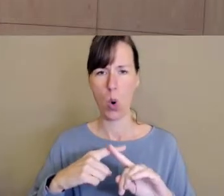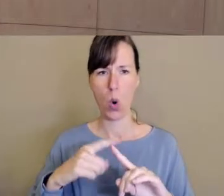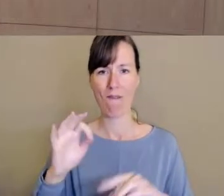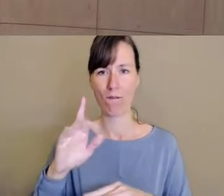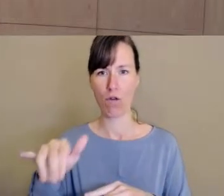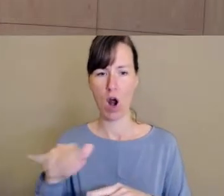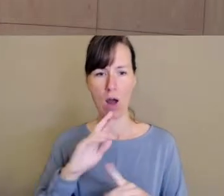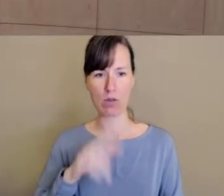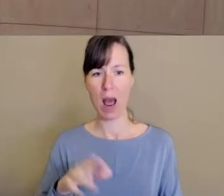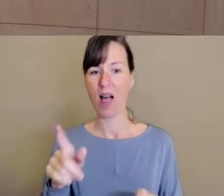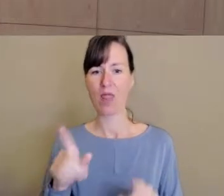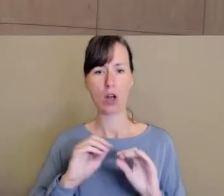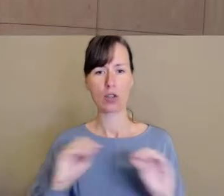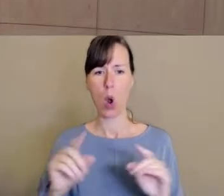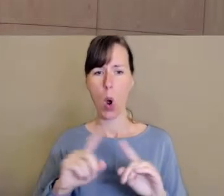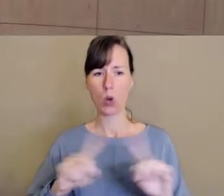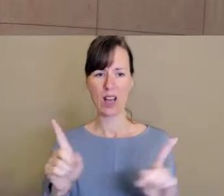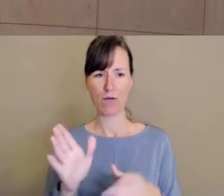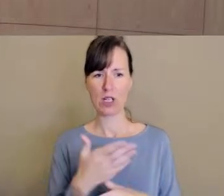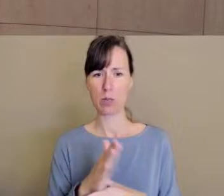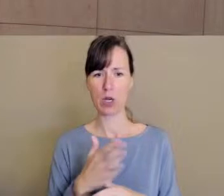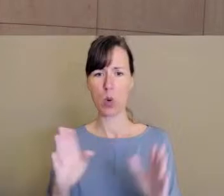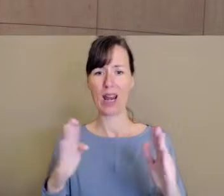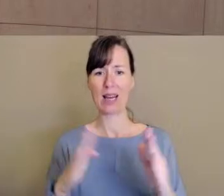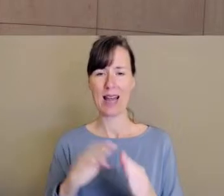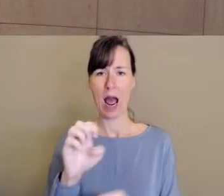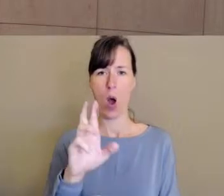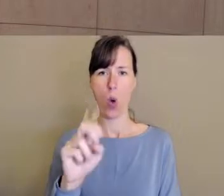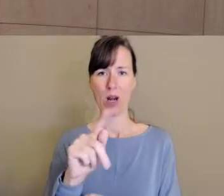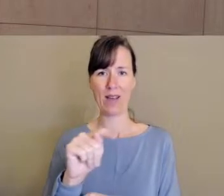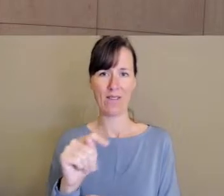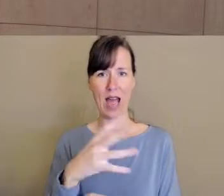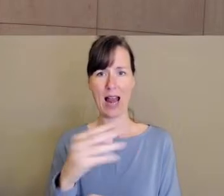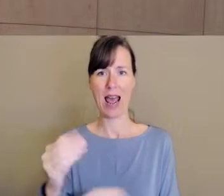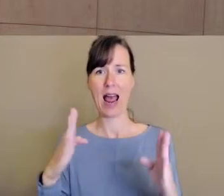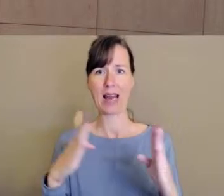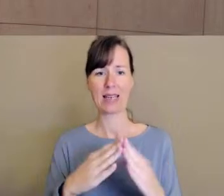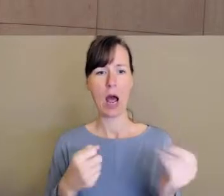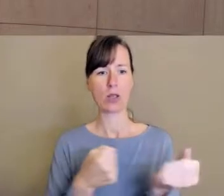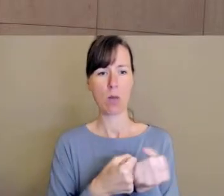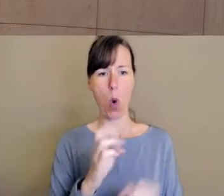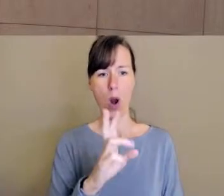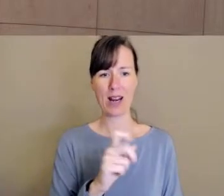those are interchangeable. Mhm. Okay, just because I'm hearing different language.